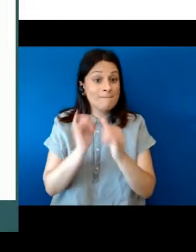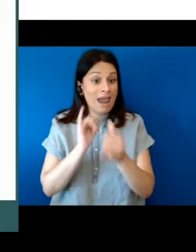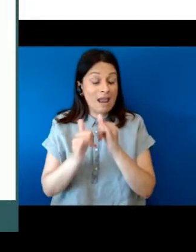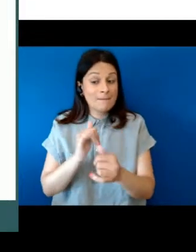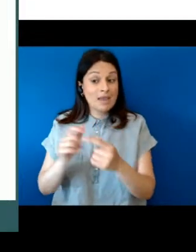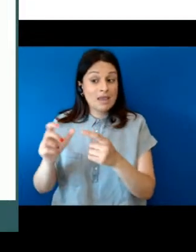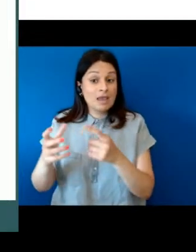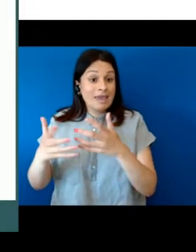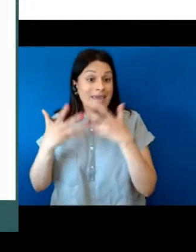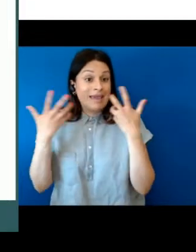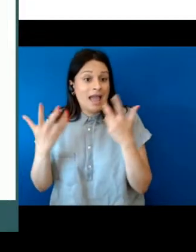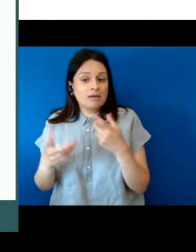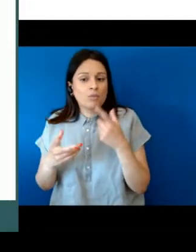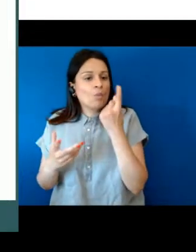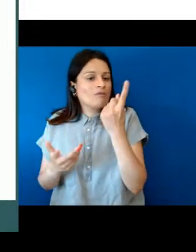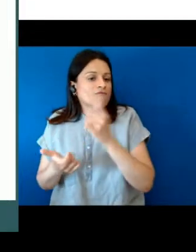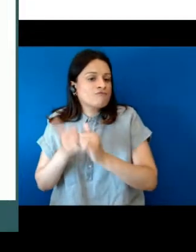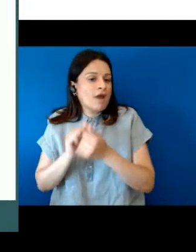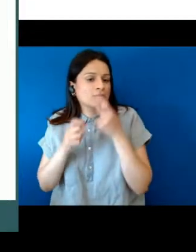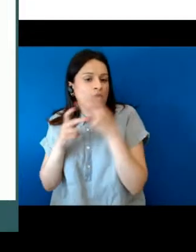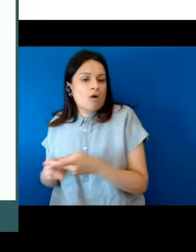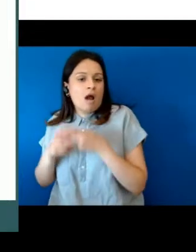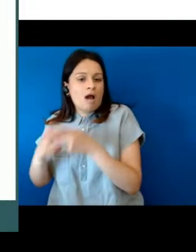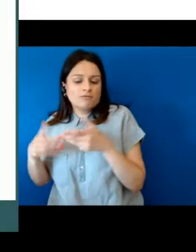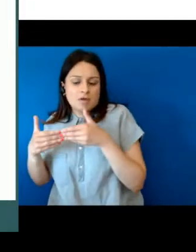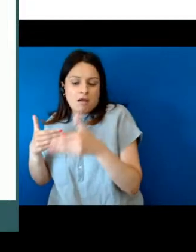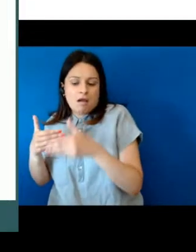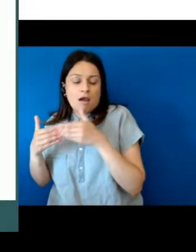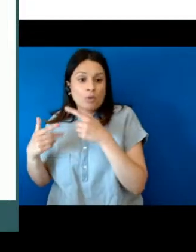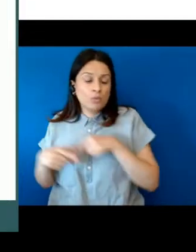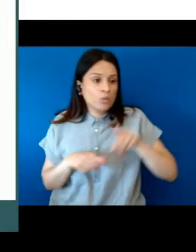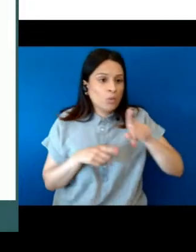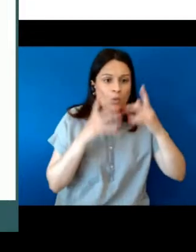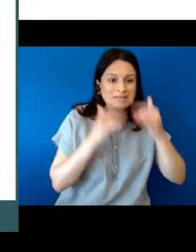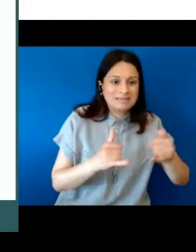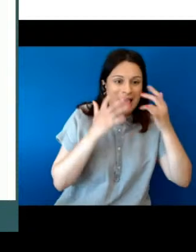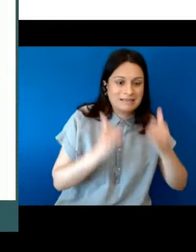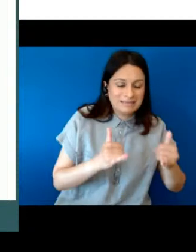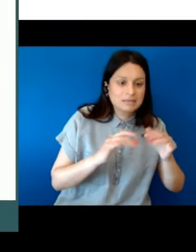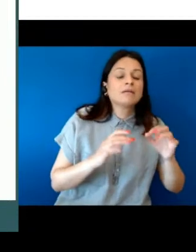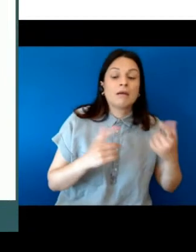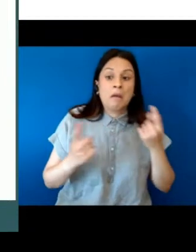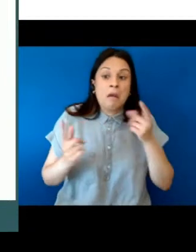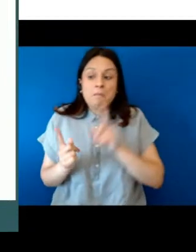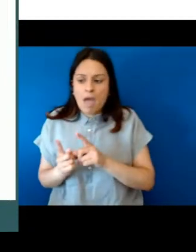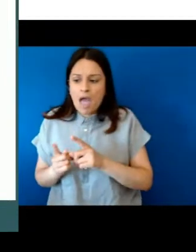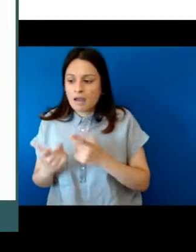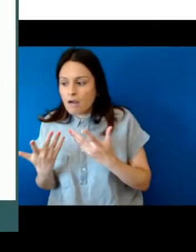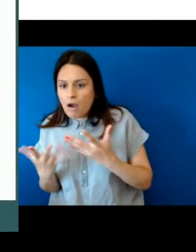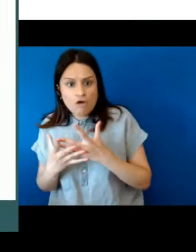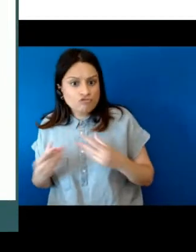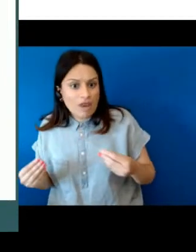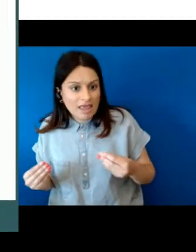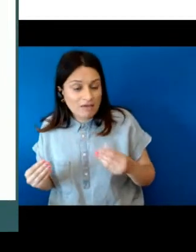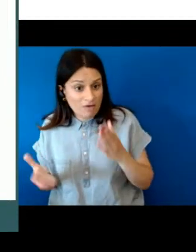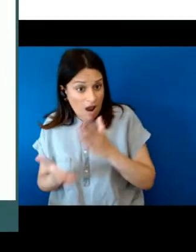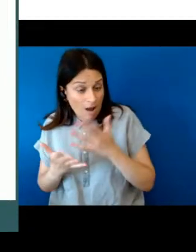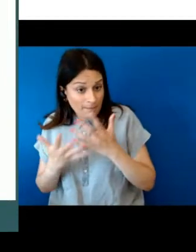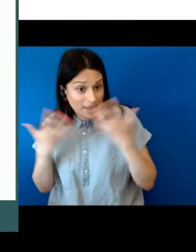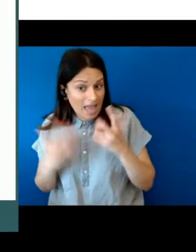if you don't find any symptomatic relief whatsoever, then is it really the cat that